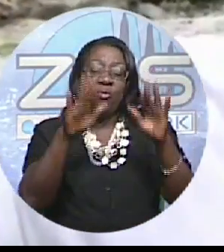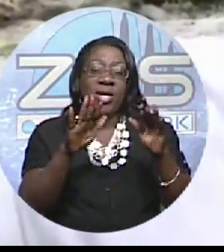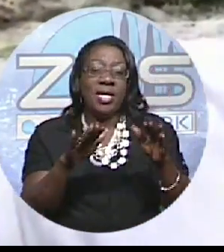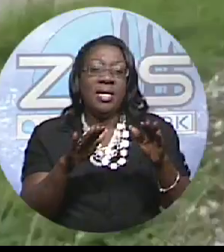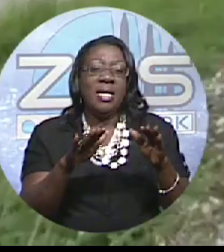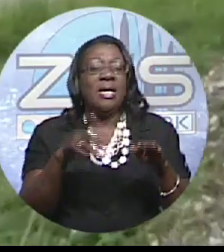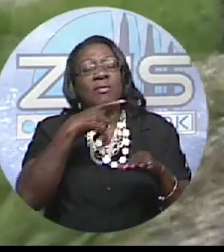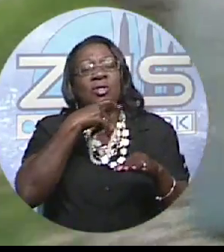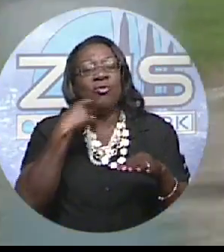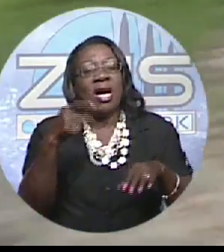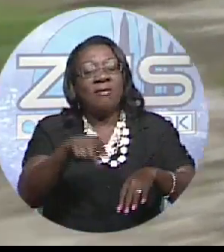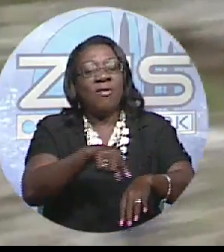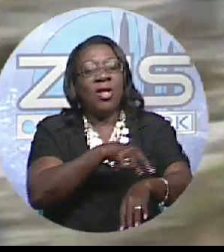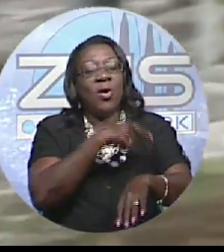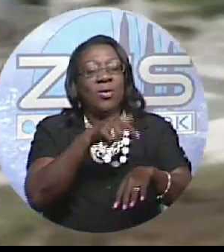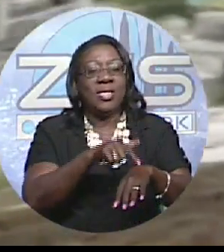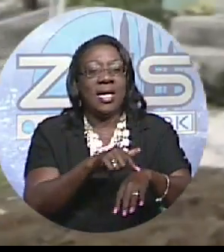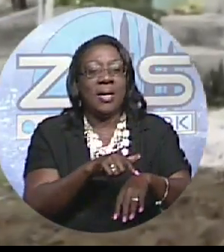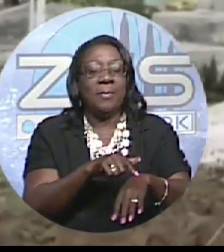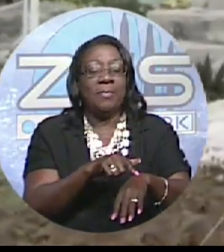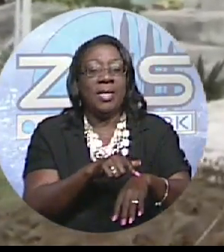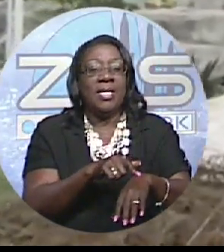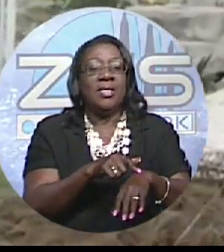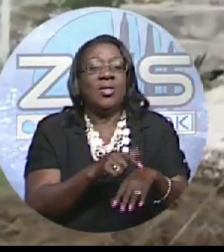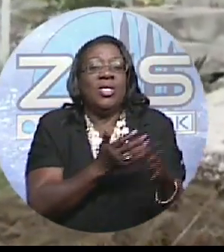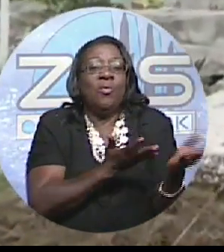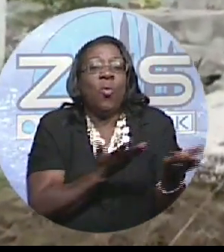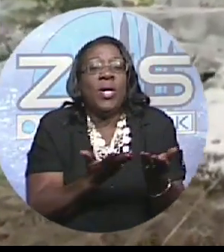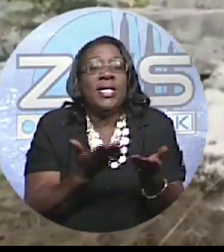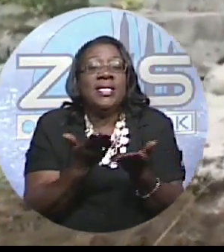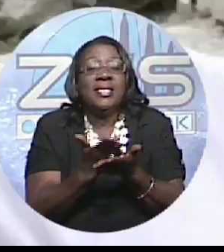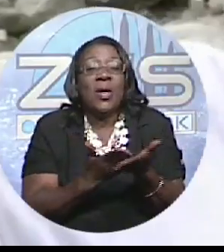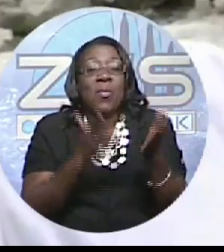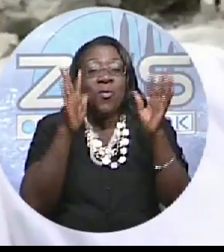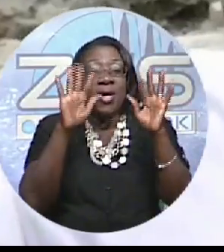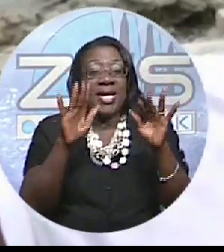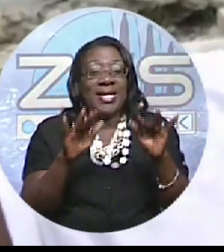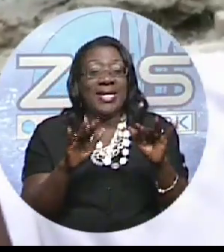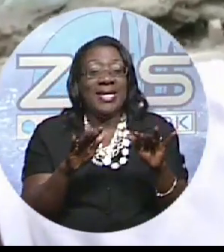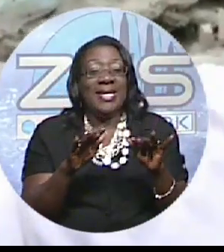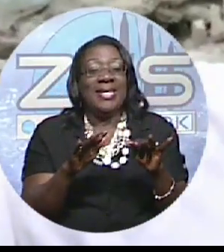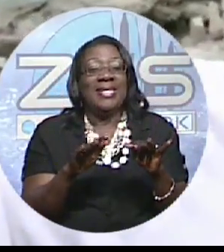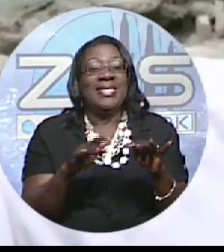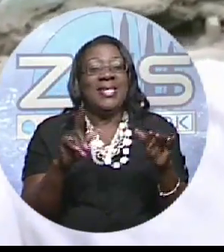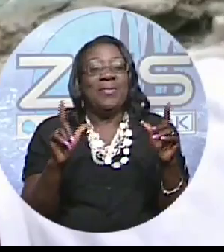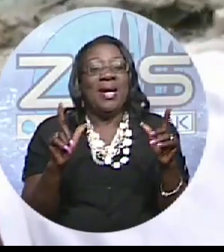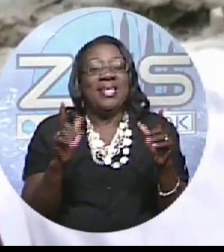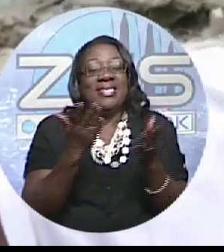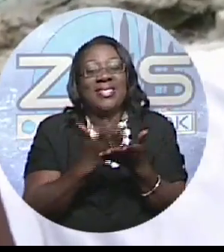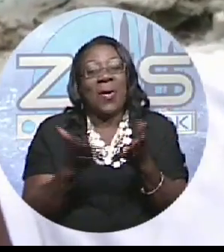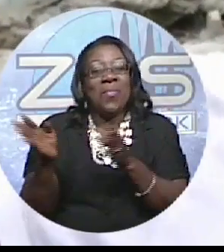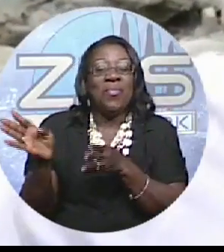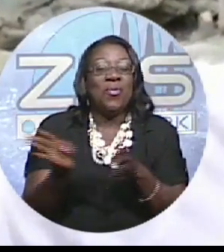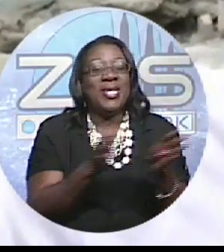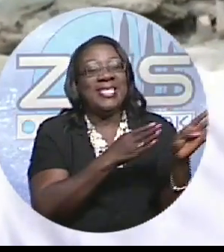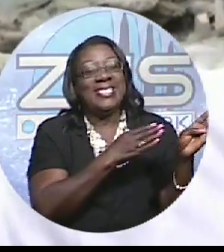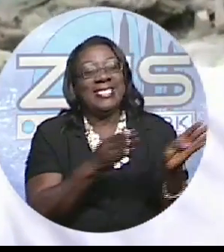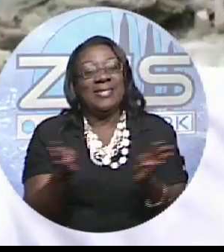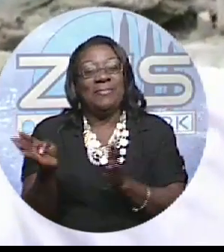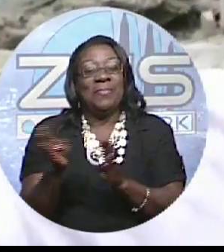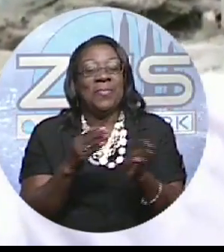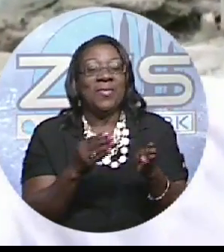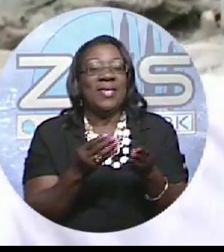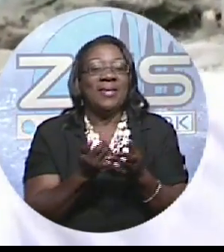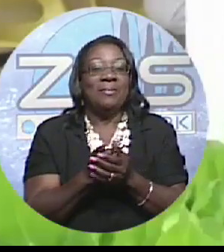we were so dry. I'm just hoping for some rain and maybe some little breeze and rain, and that's